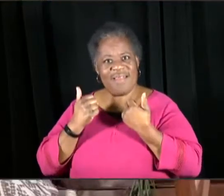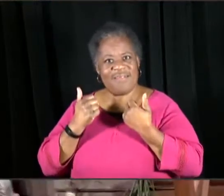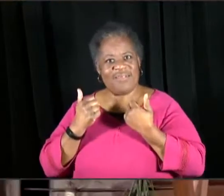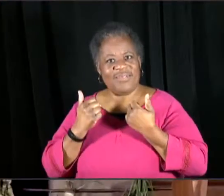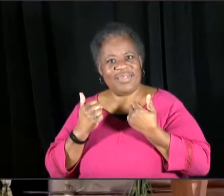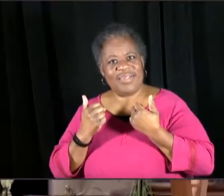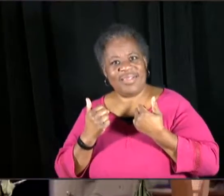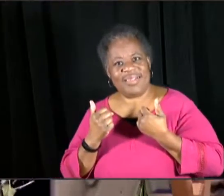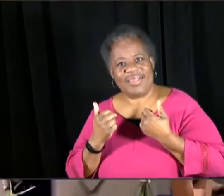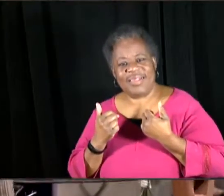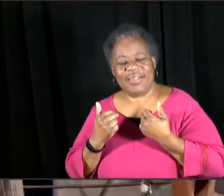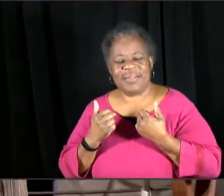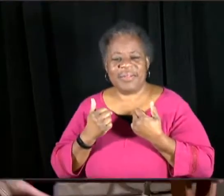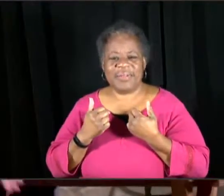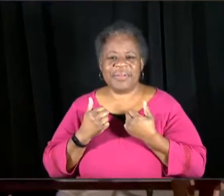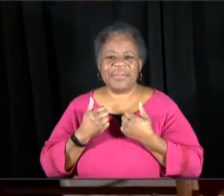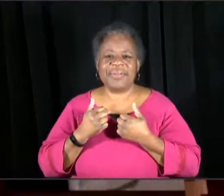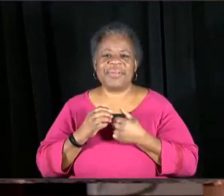So